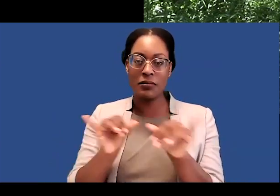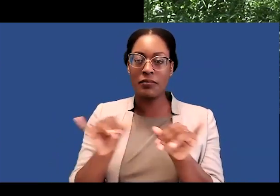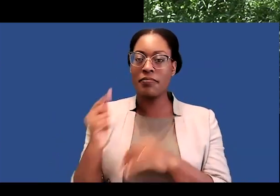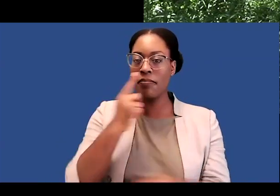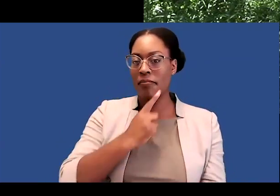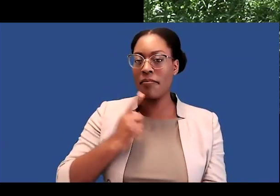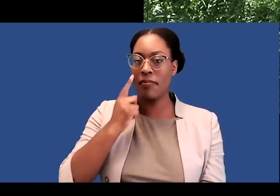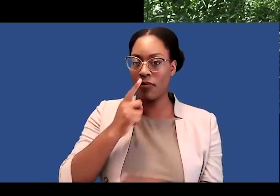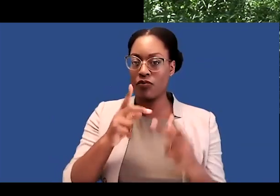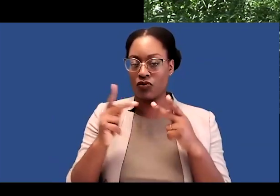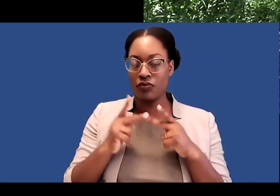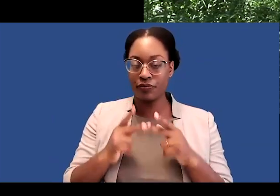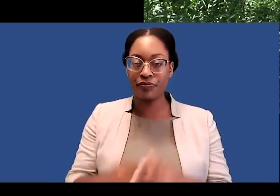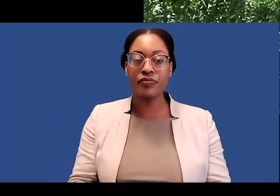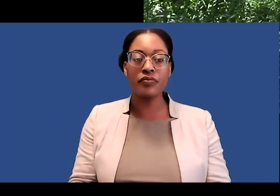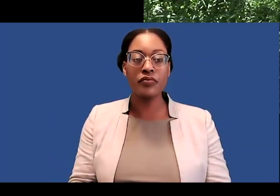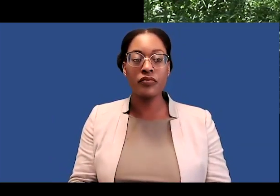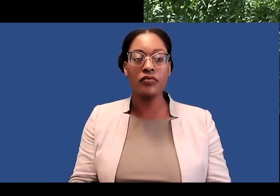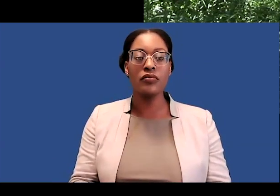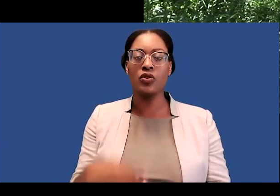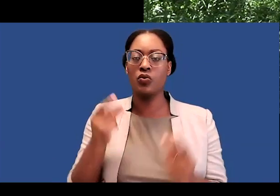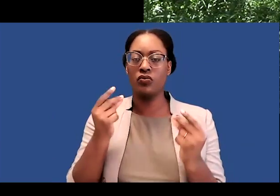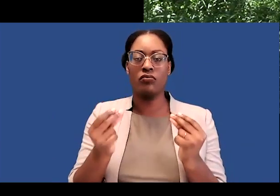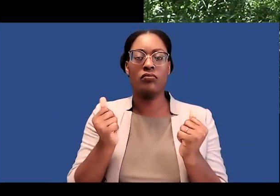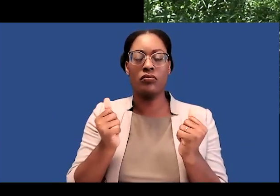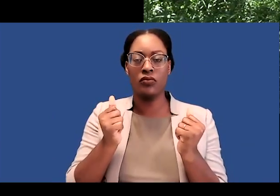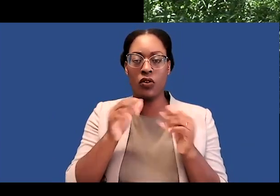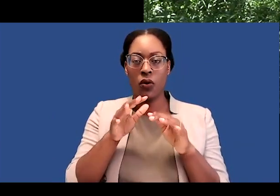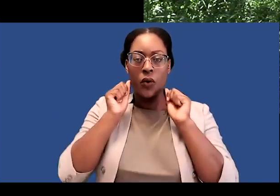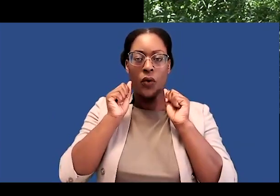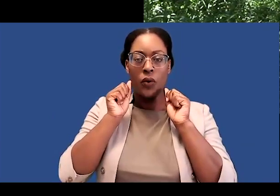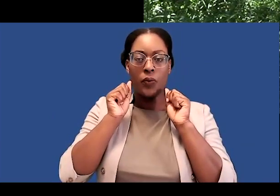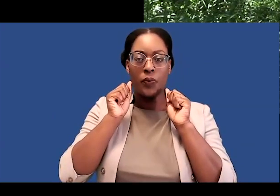So we're going to take a sharp inhale through the teeth or through the tongue.